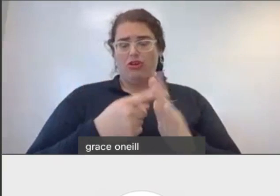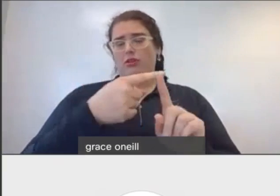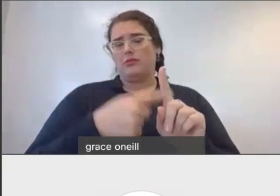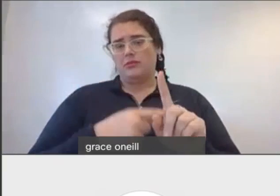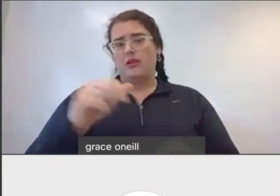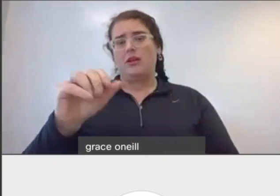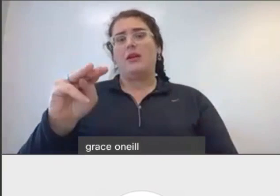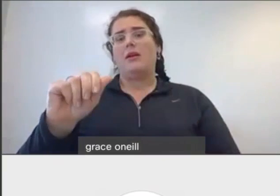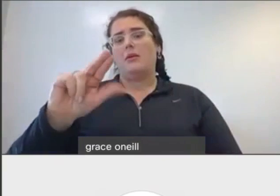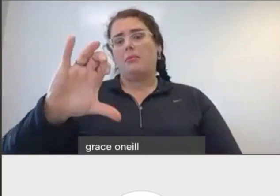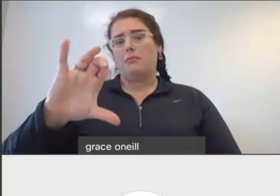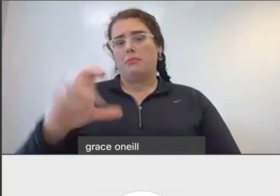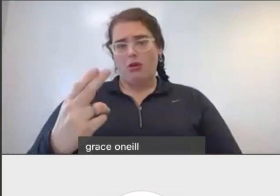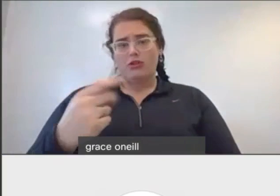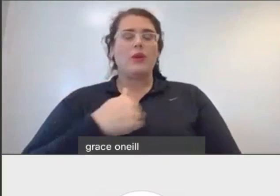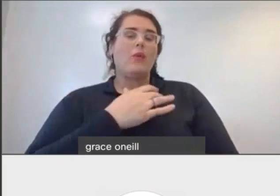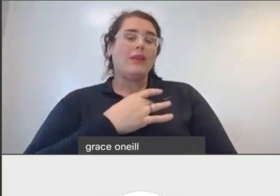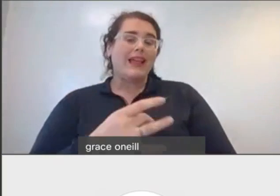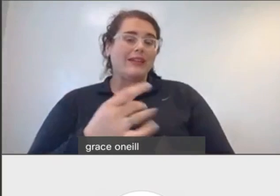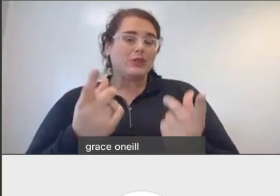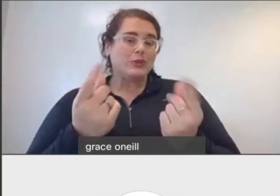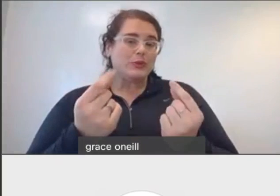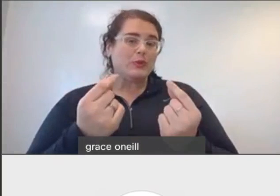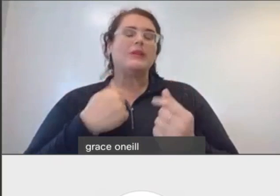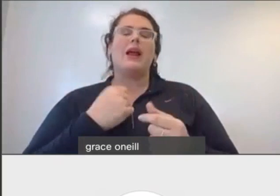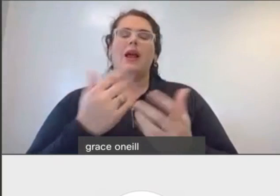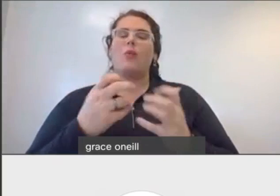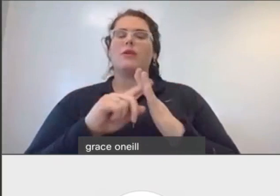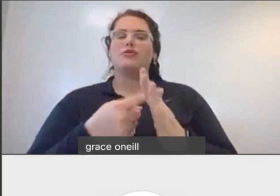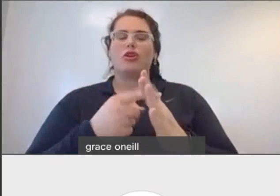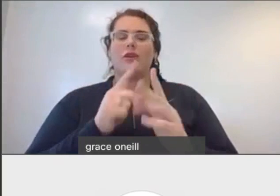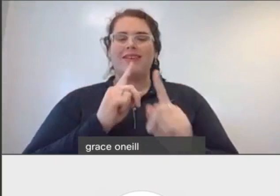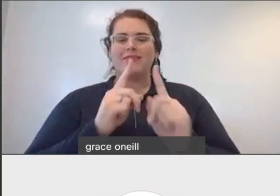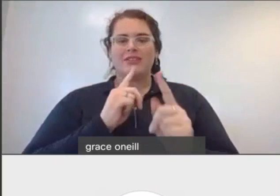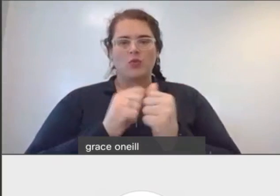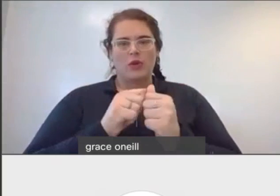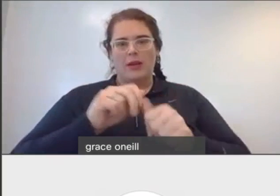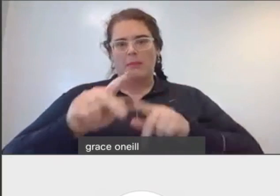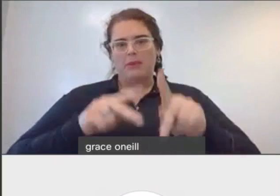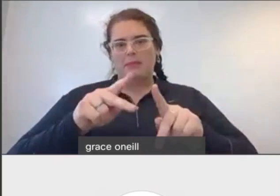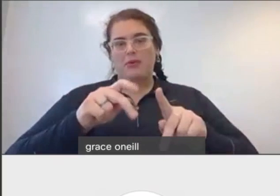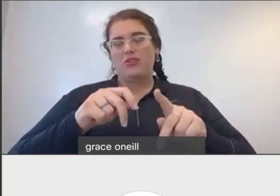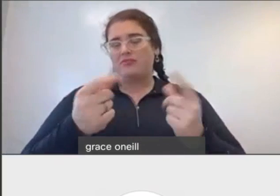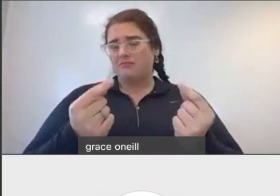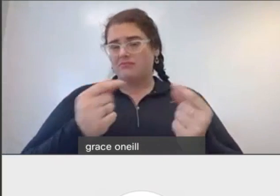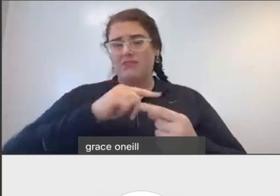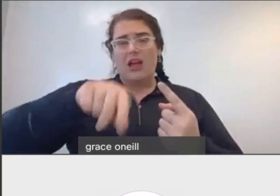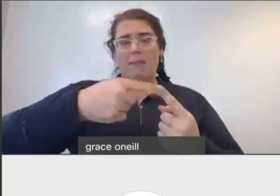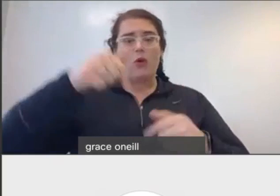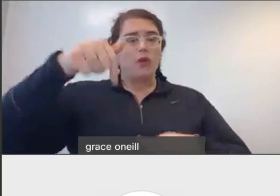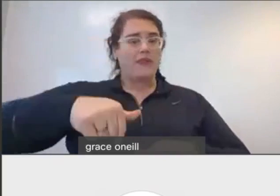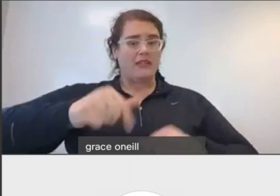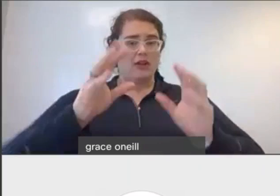what I'd like to do is begin a conversation with folks about shifting this forum a little